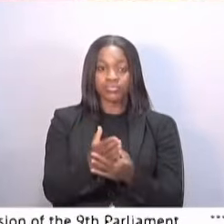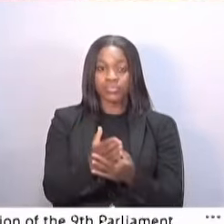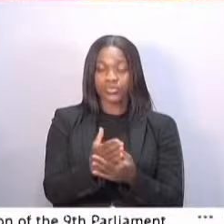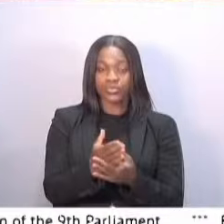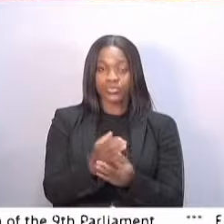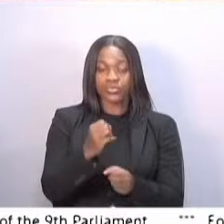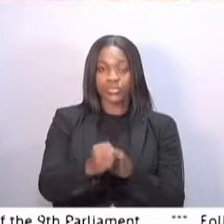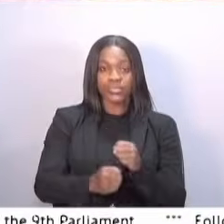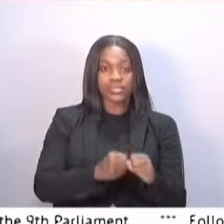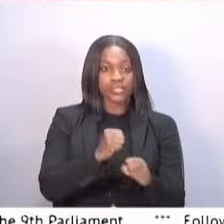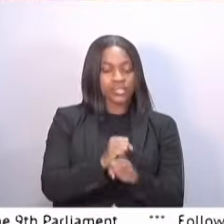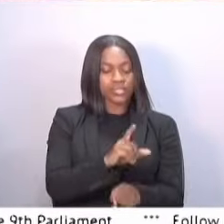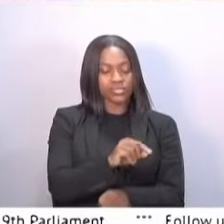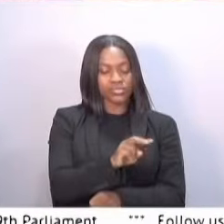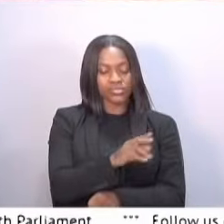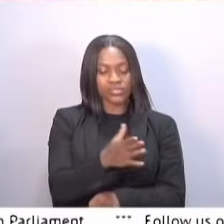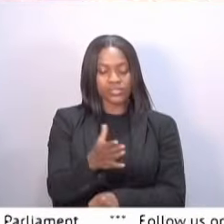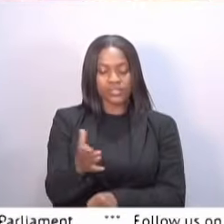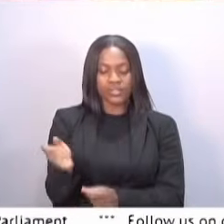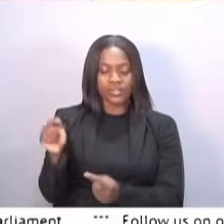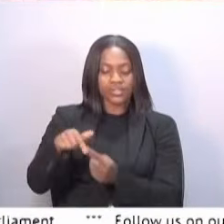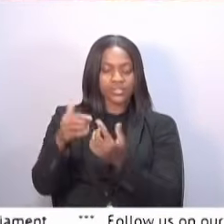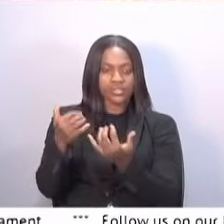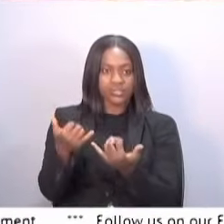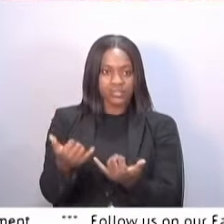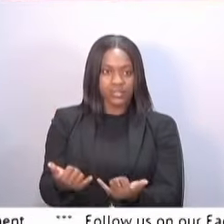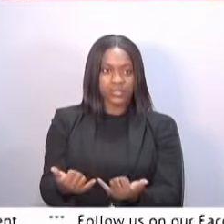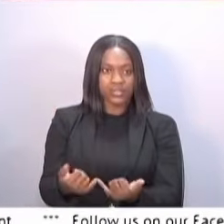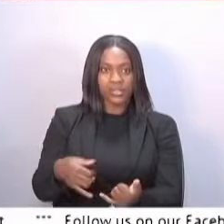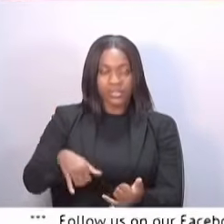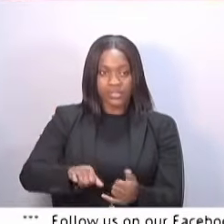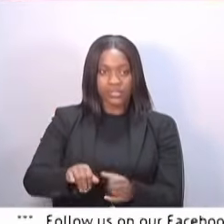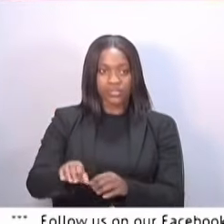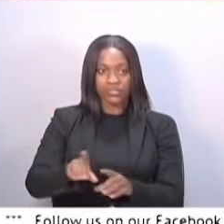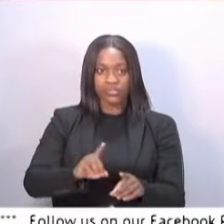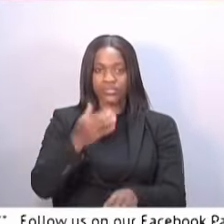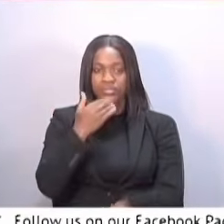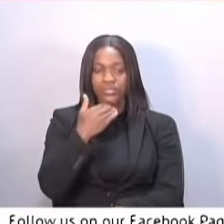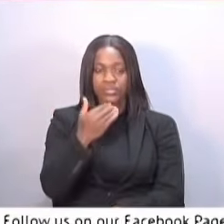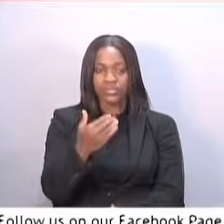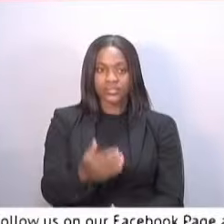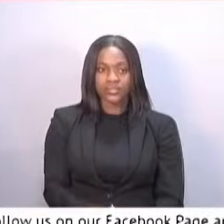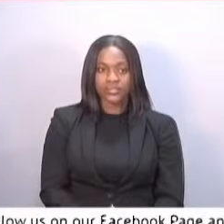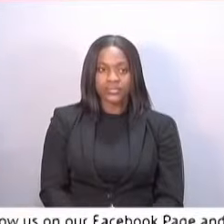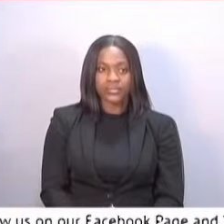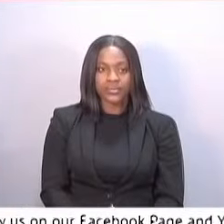the period of 2025 to date, and it is ongoing. Thank you.